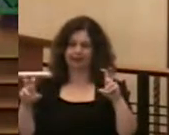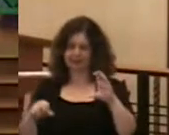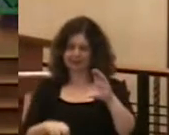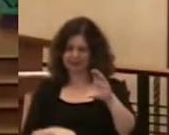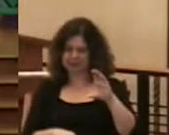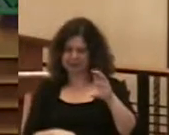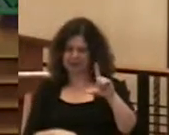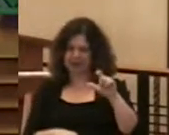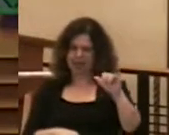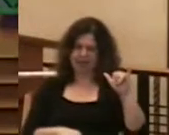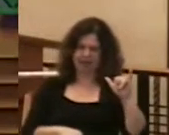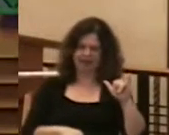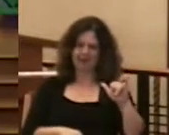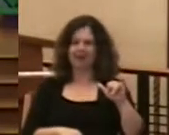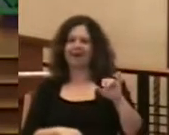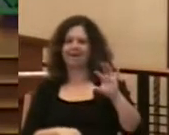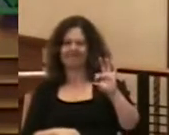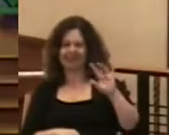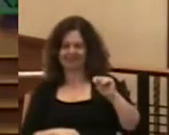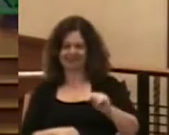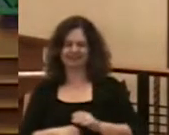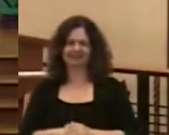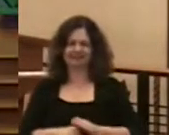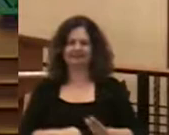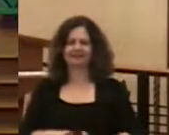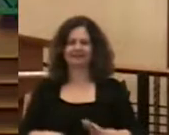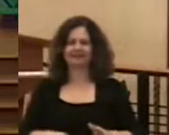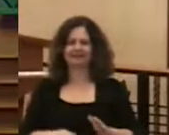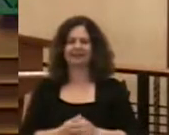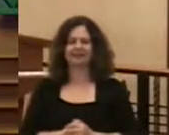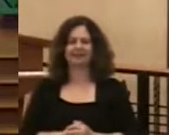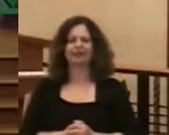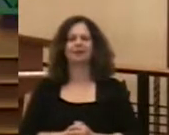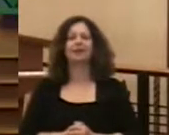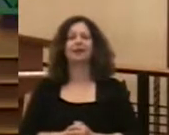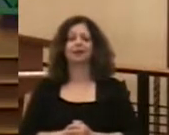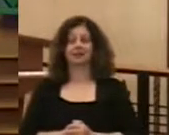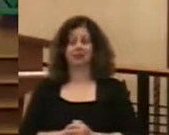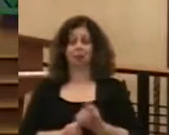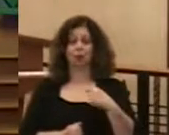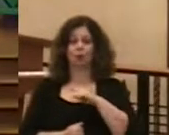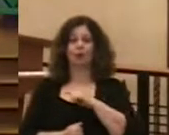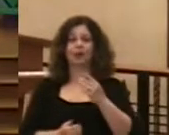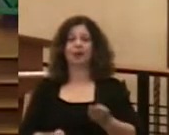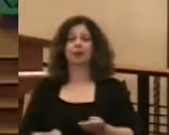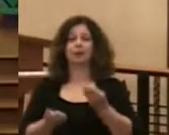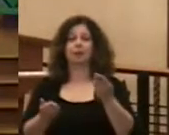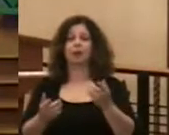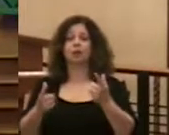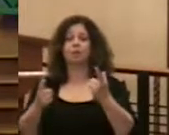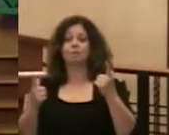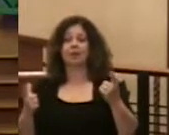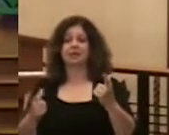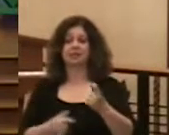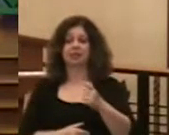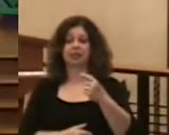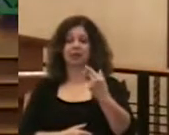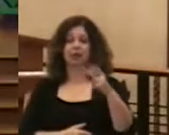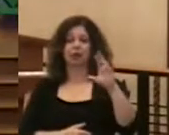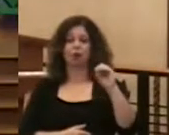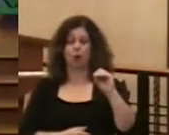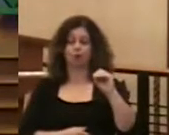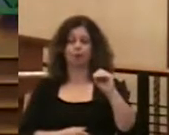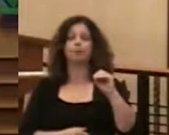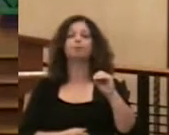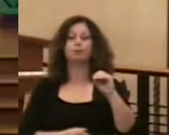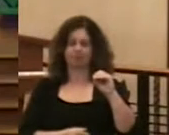In our long Old Testament reading for today, we lift up the biggest hero of the Old